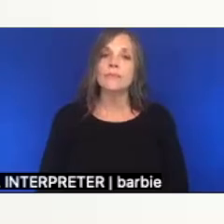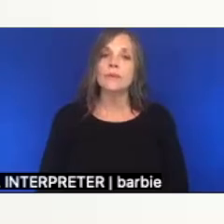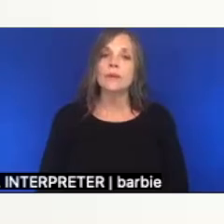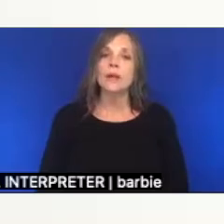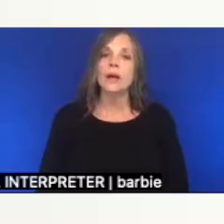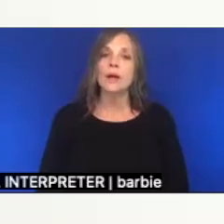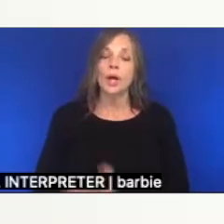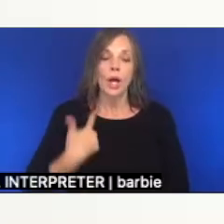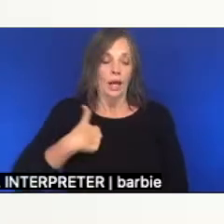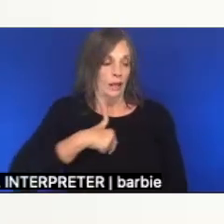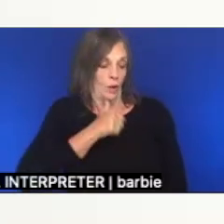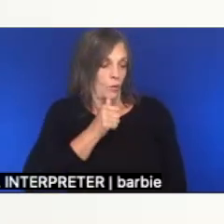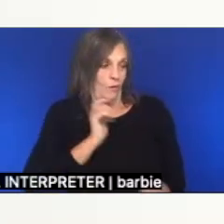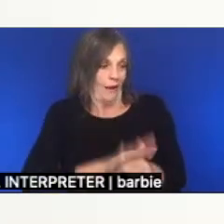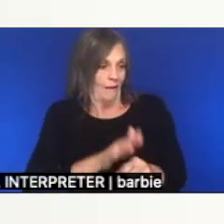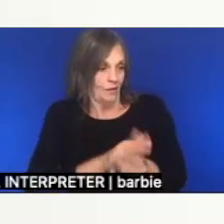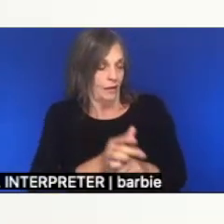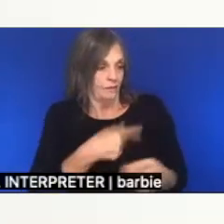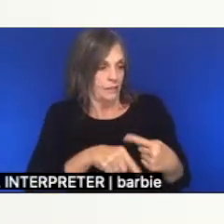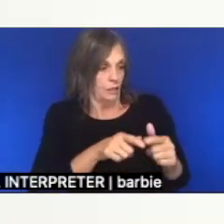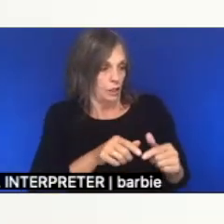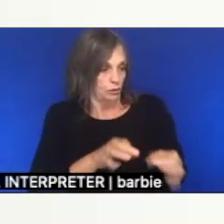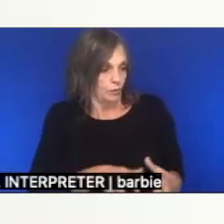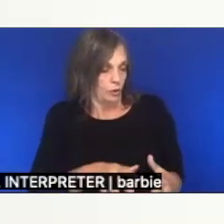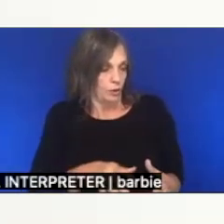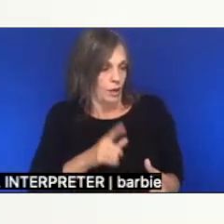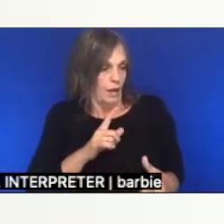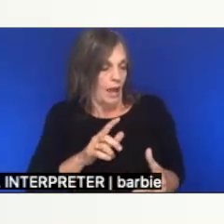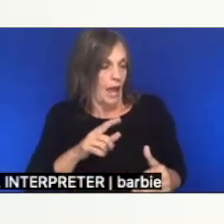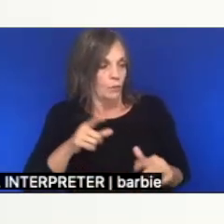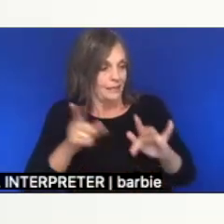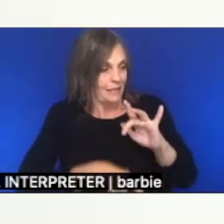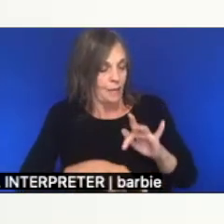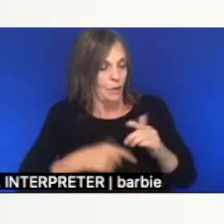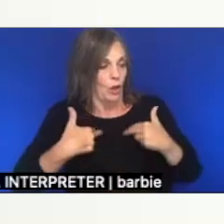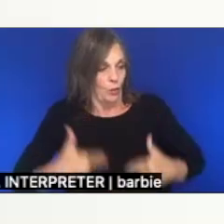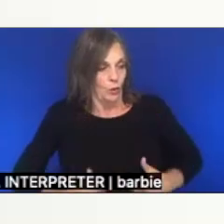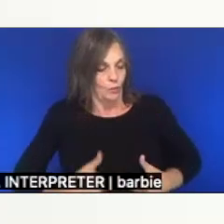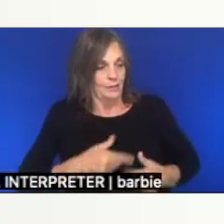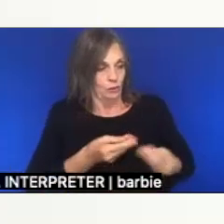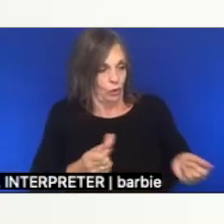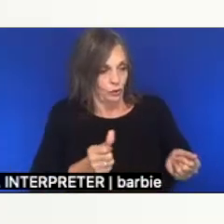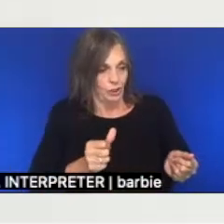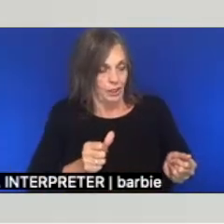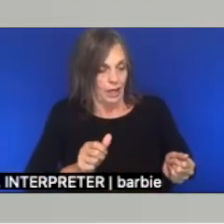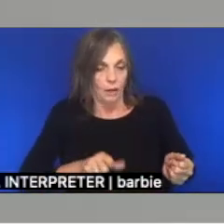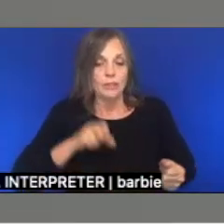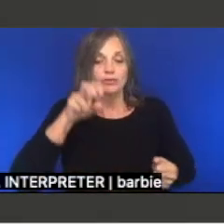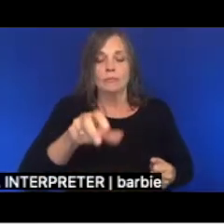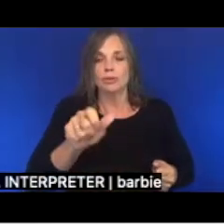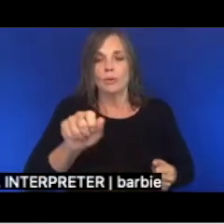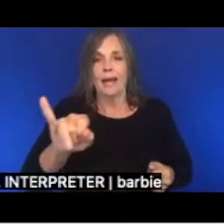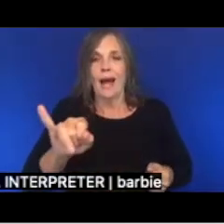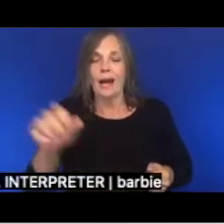which is a sign language interpreter, and then we go already to the technical solution, which is actually not a solution. This is not gonna help them. It's